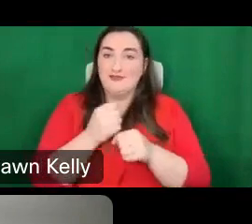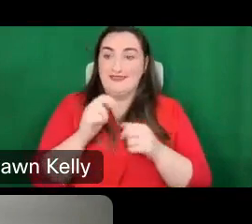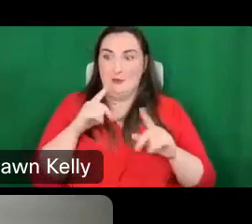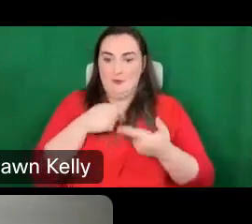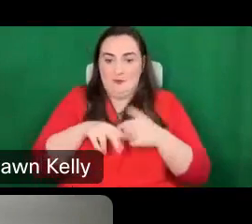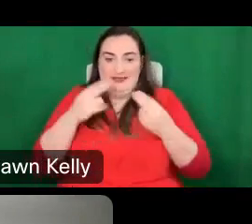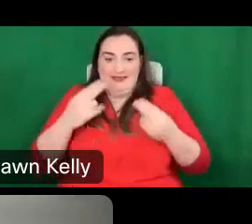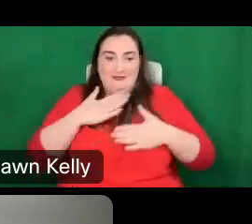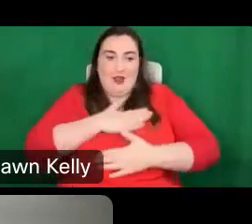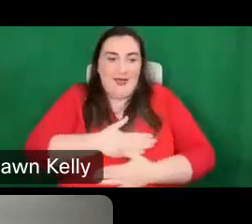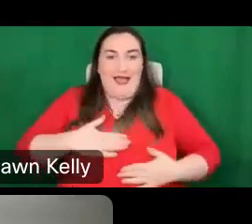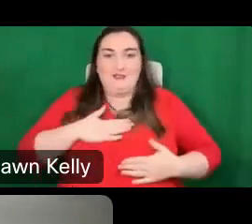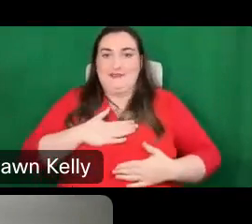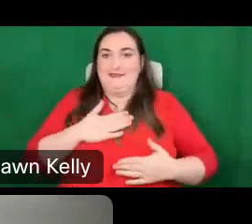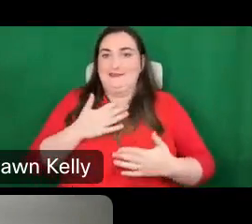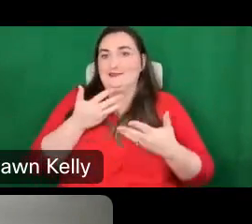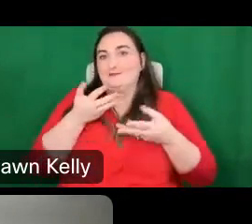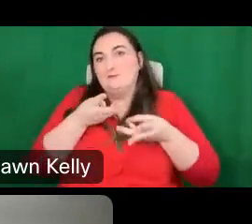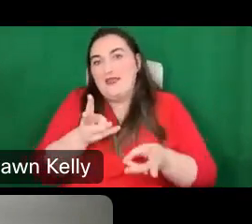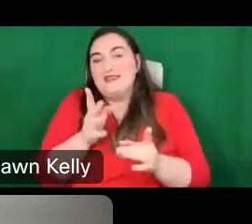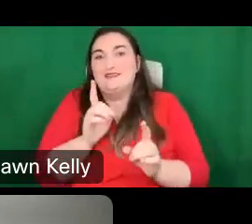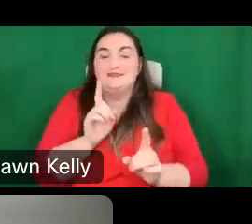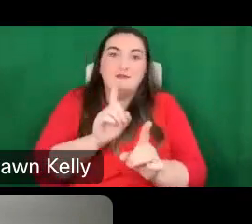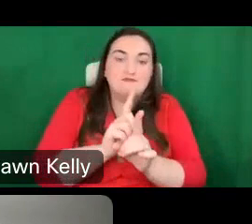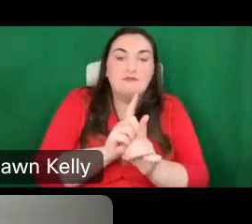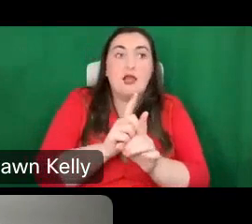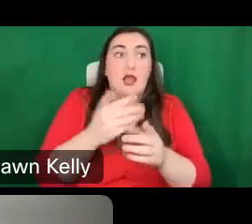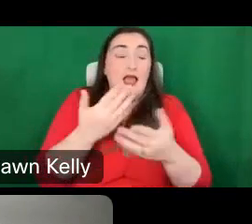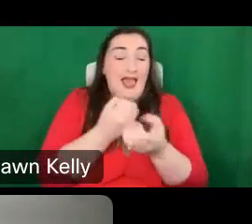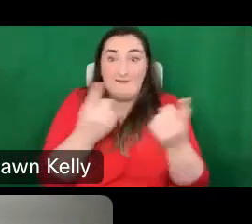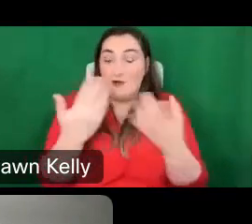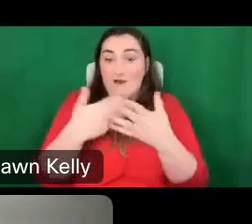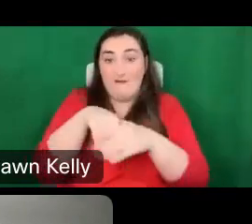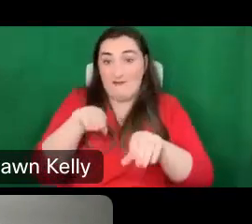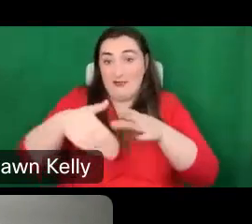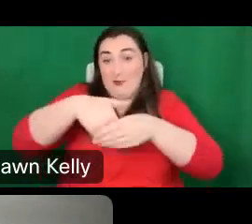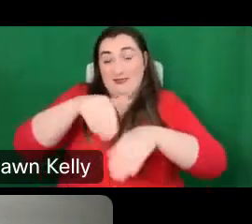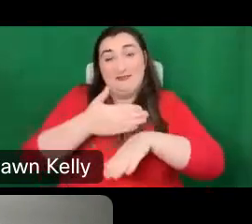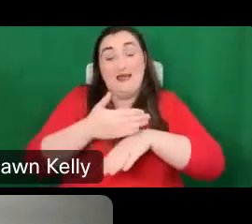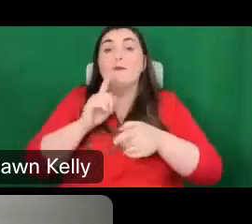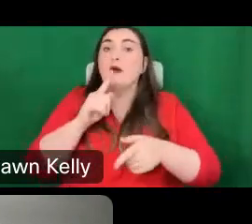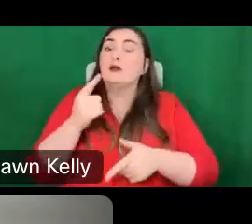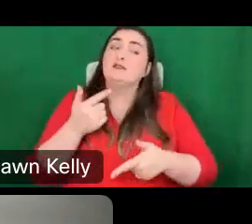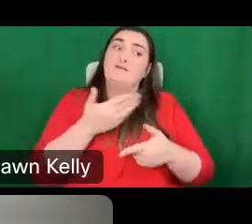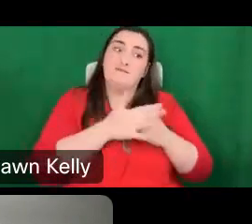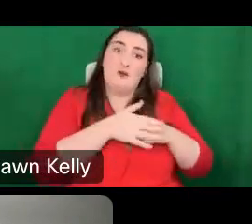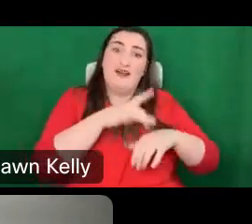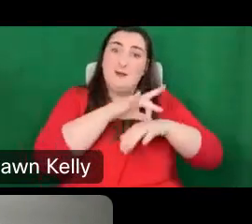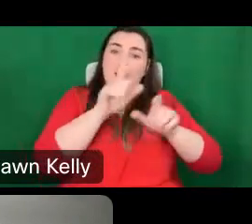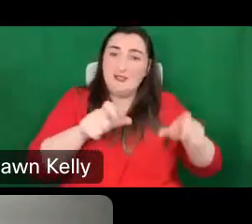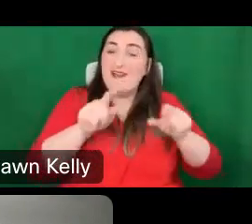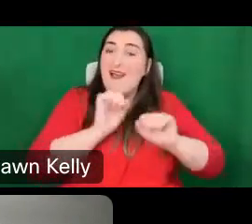a compassionate approach to everybody that's involved in this, including staff, but also, of course, including patients and their families as well.